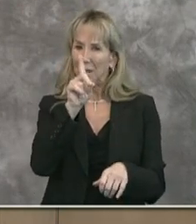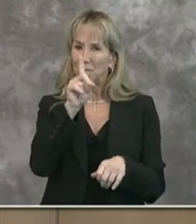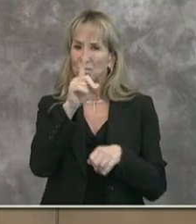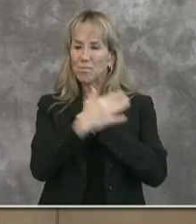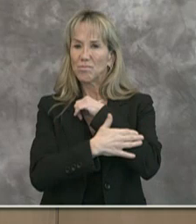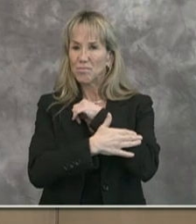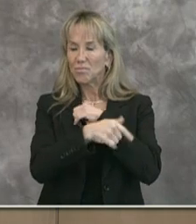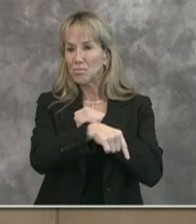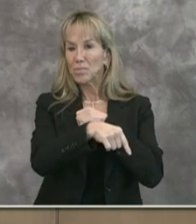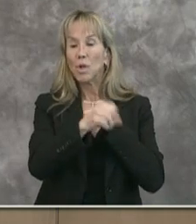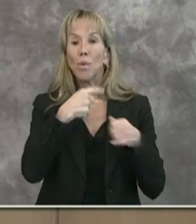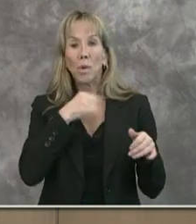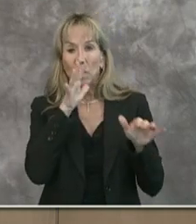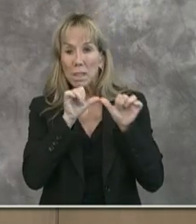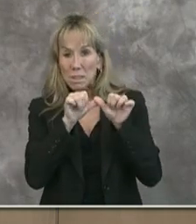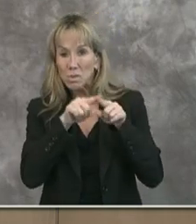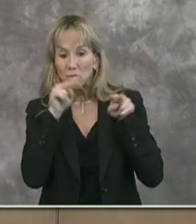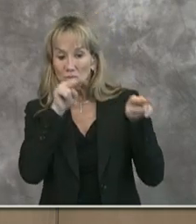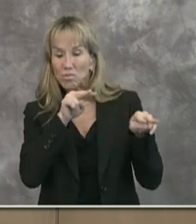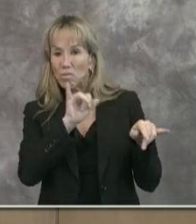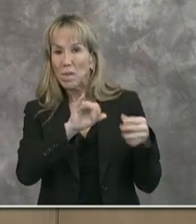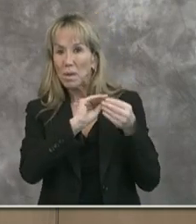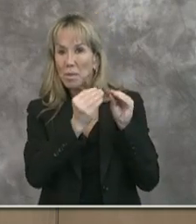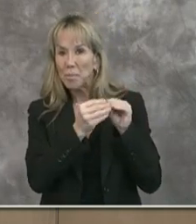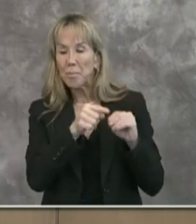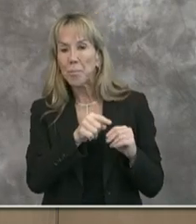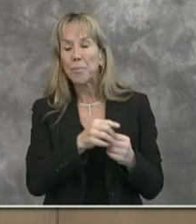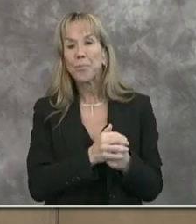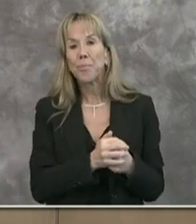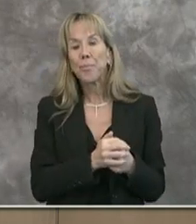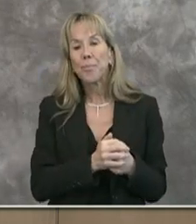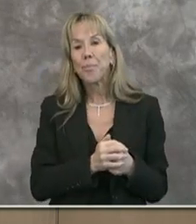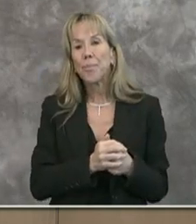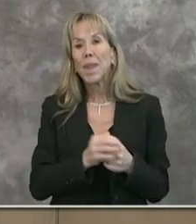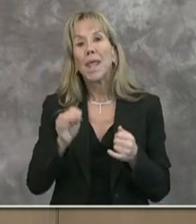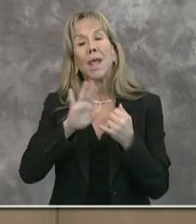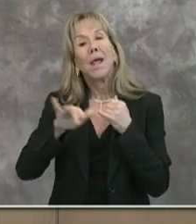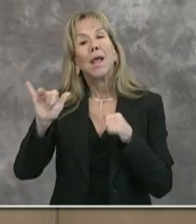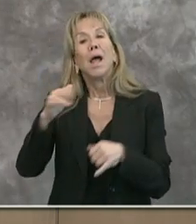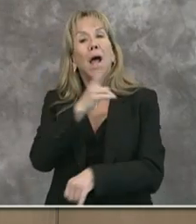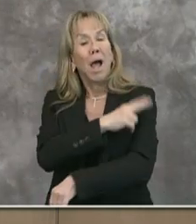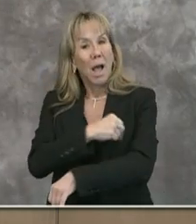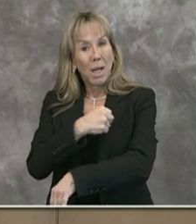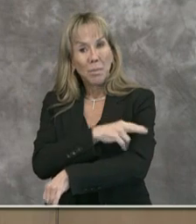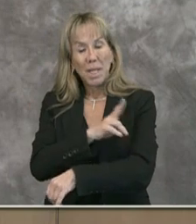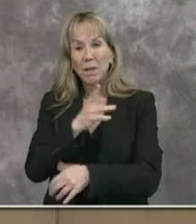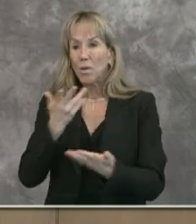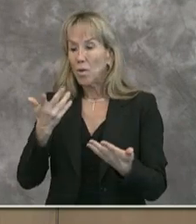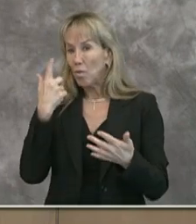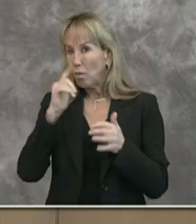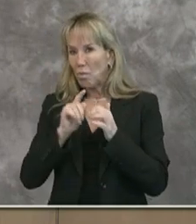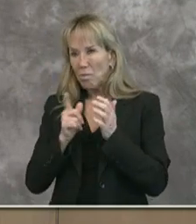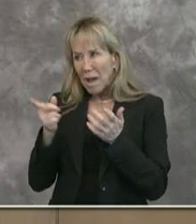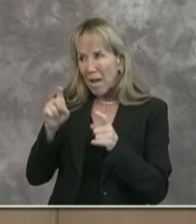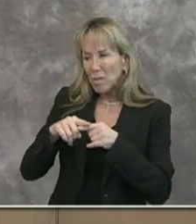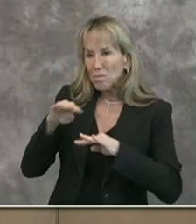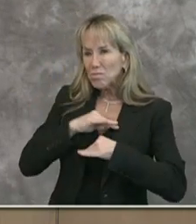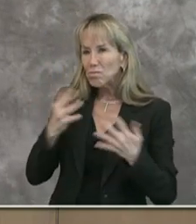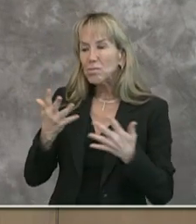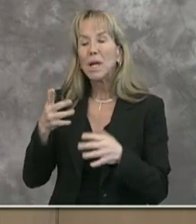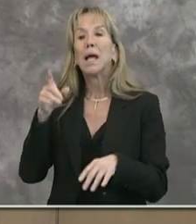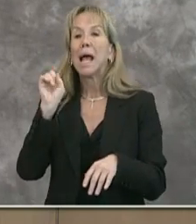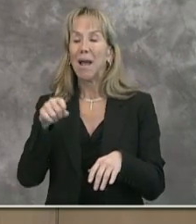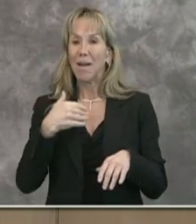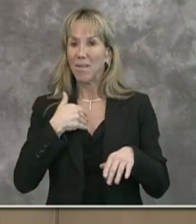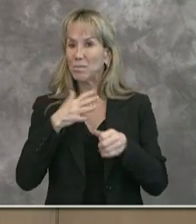will continue to monitor this metric. And lastly, for hospitals, the criteria includes the capacity to